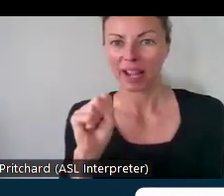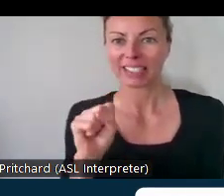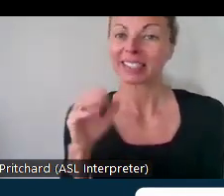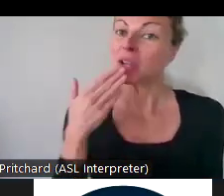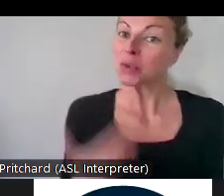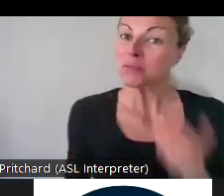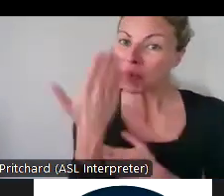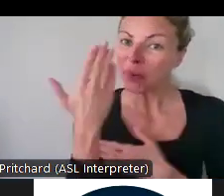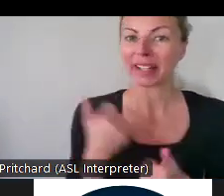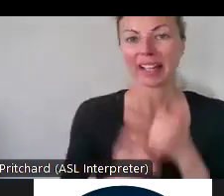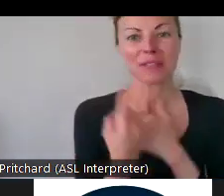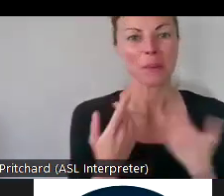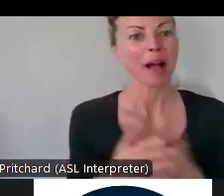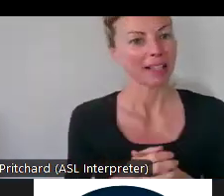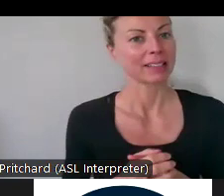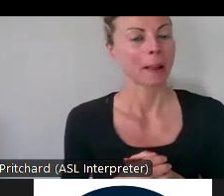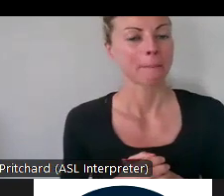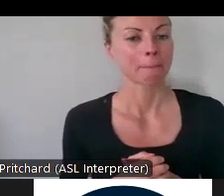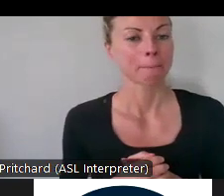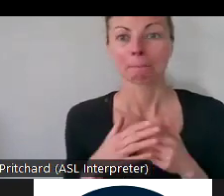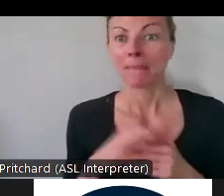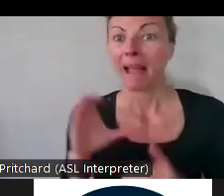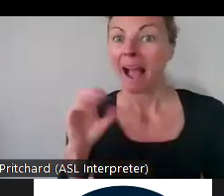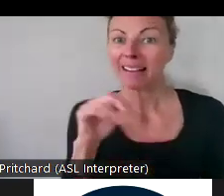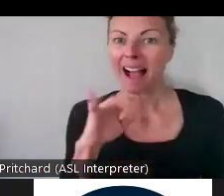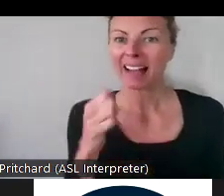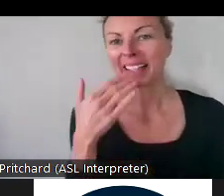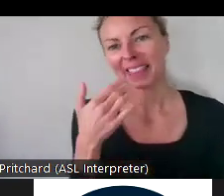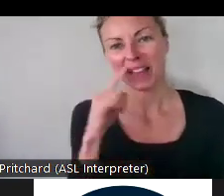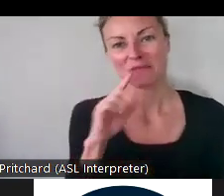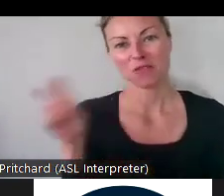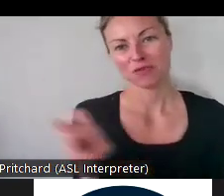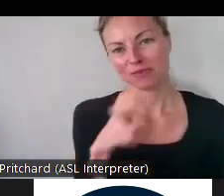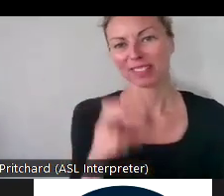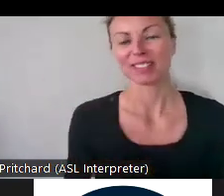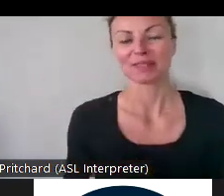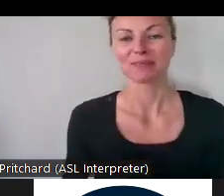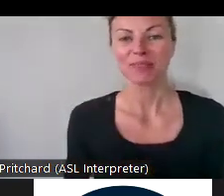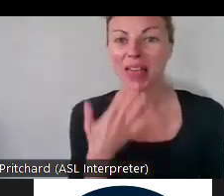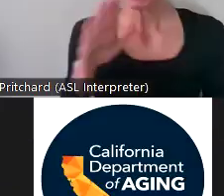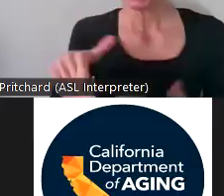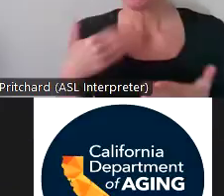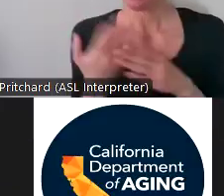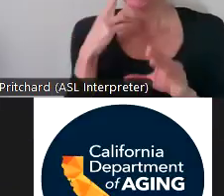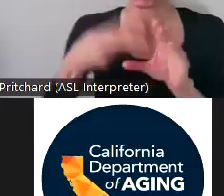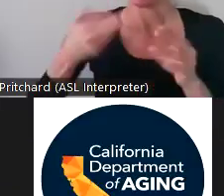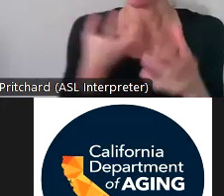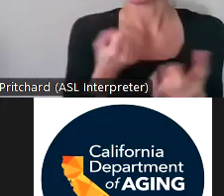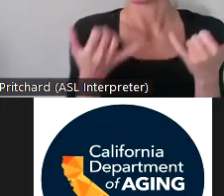Good morning, everyone. And Connie, thank you for the transition. And thank you all for joining us